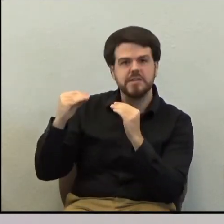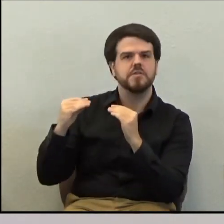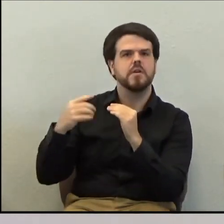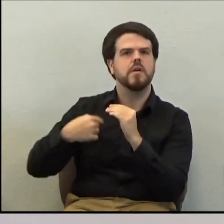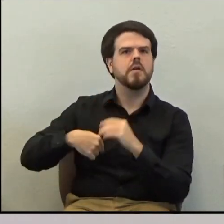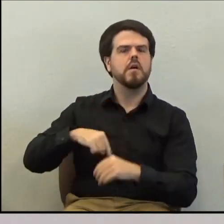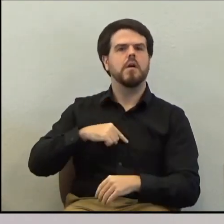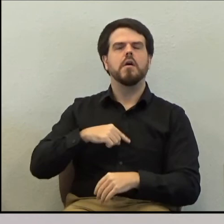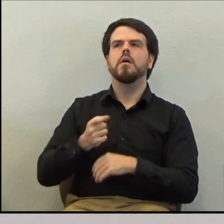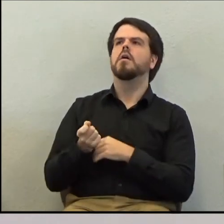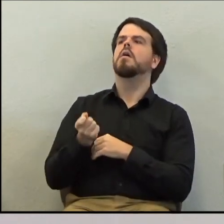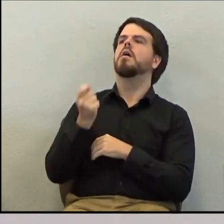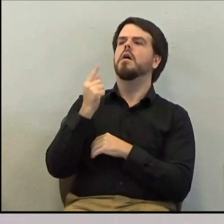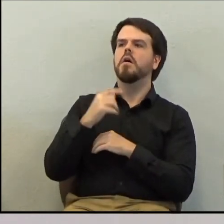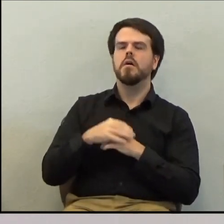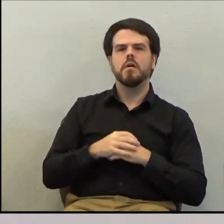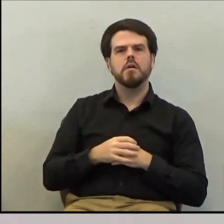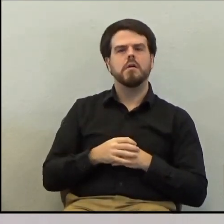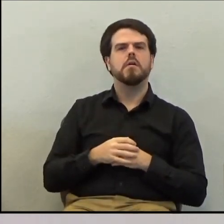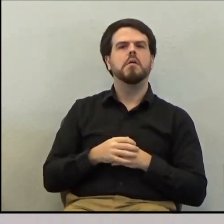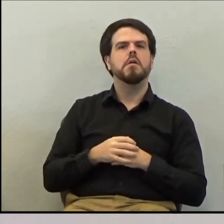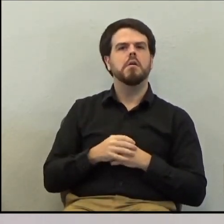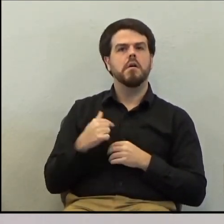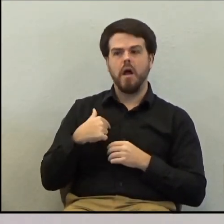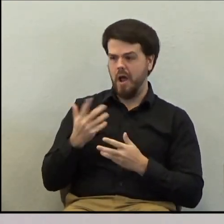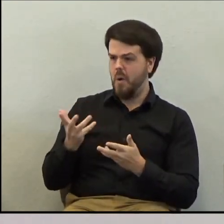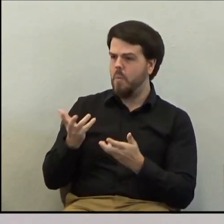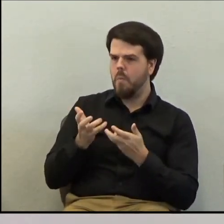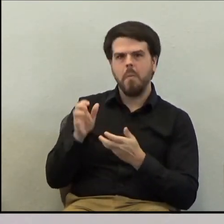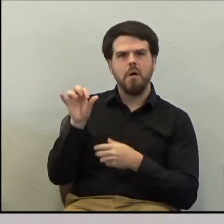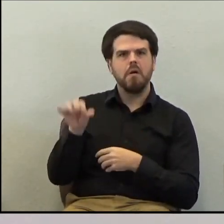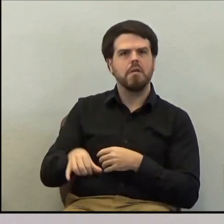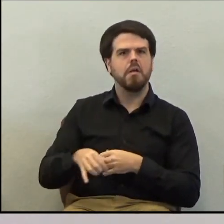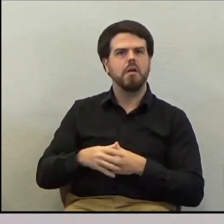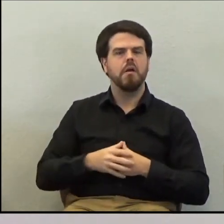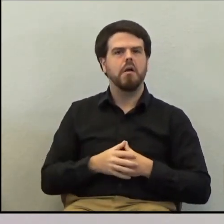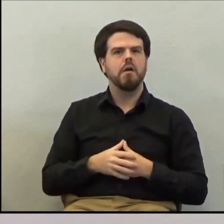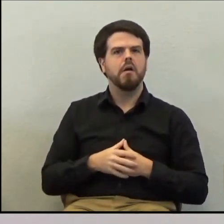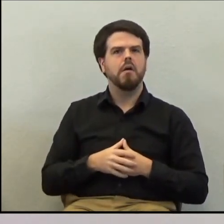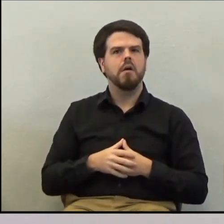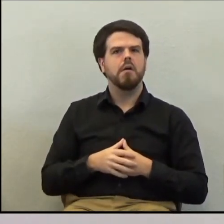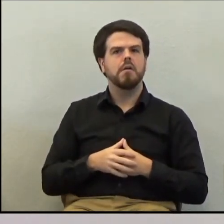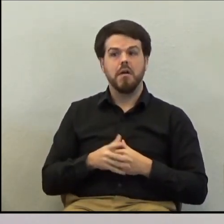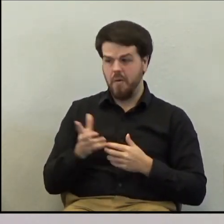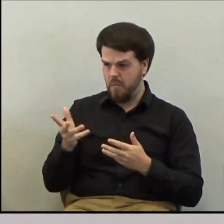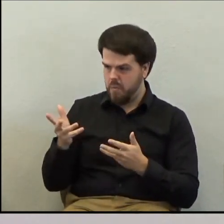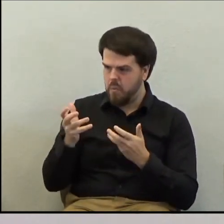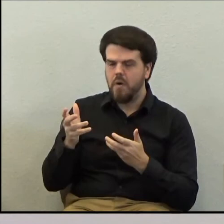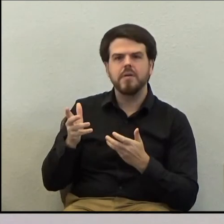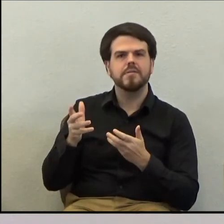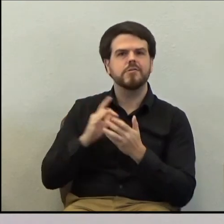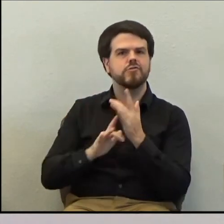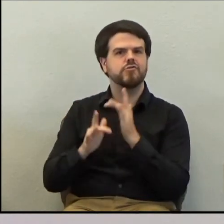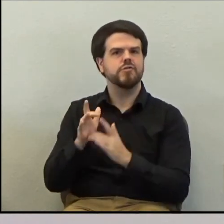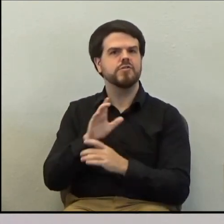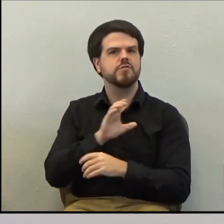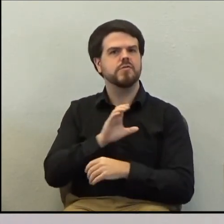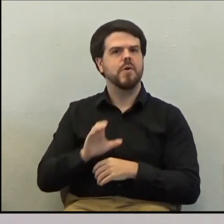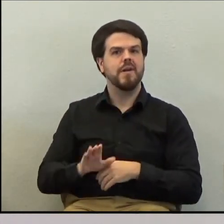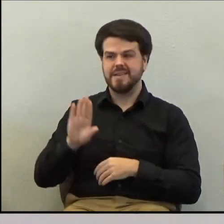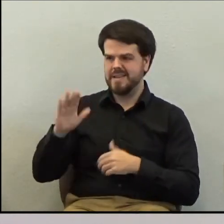And we go, I understand it. I want this. I want this life that Jesus Christ